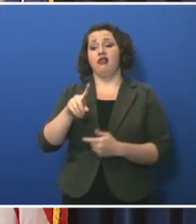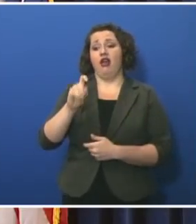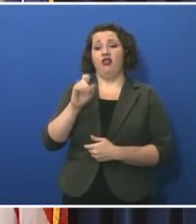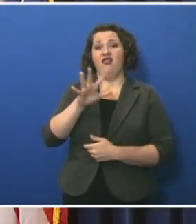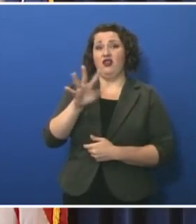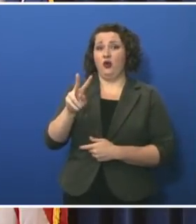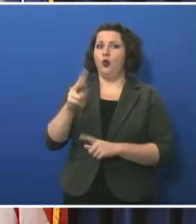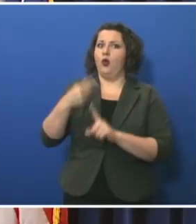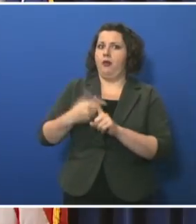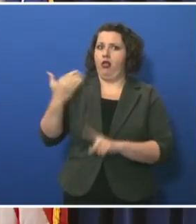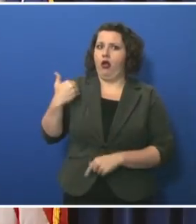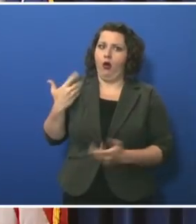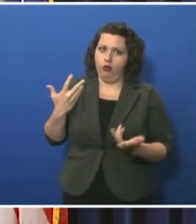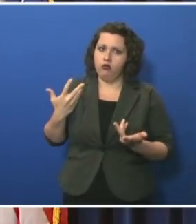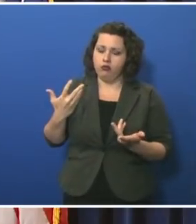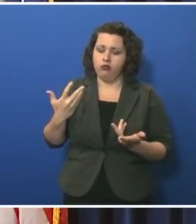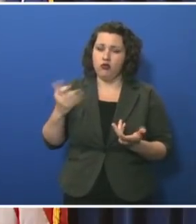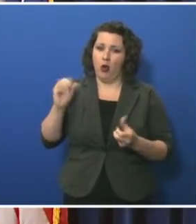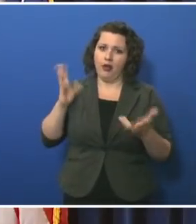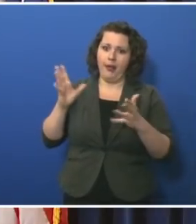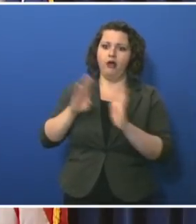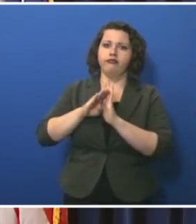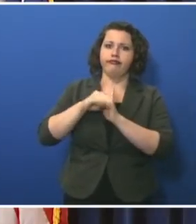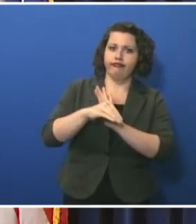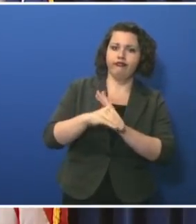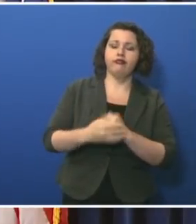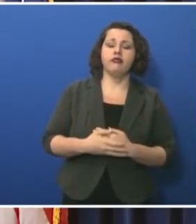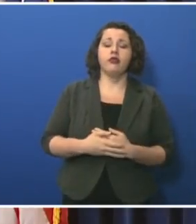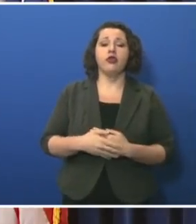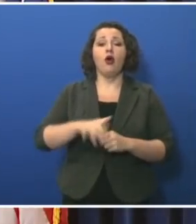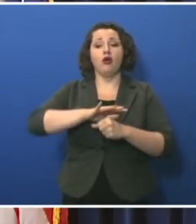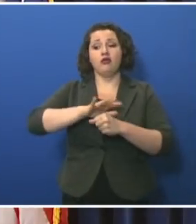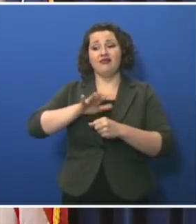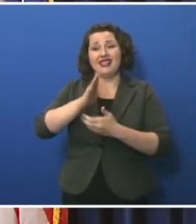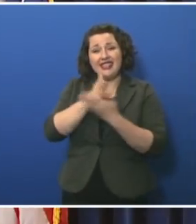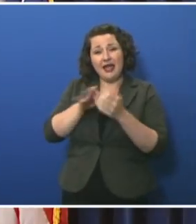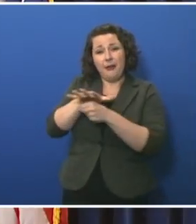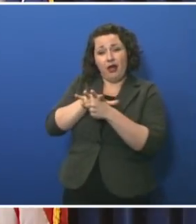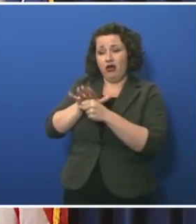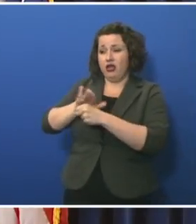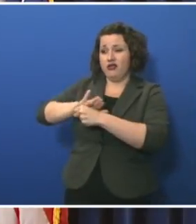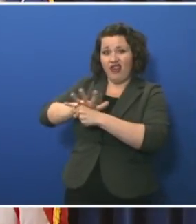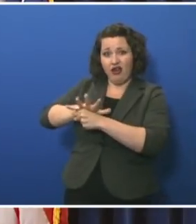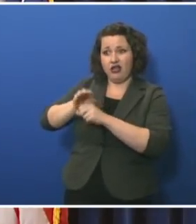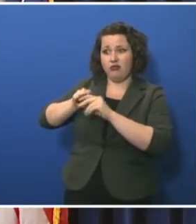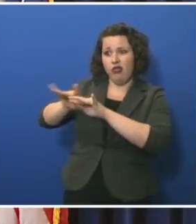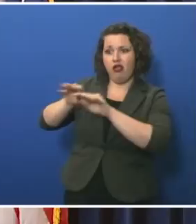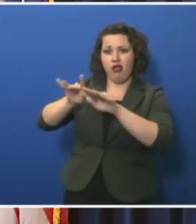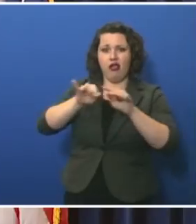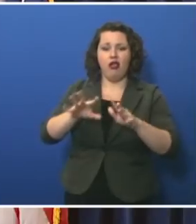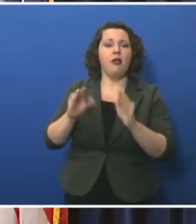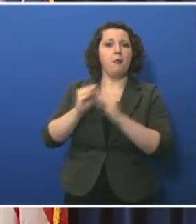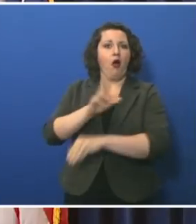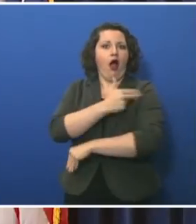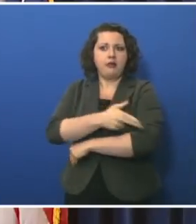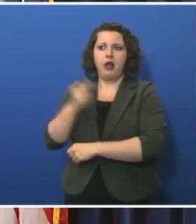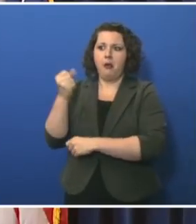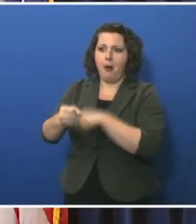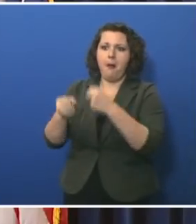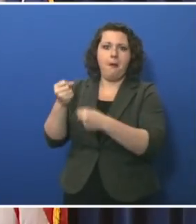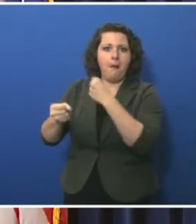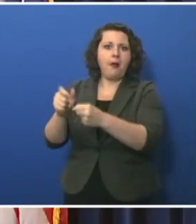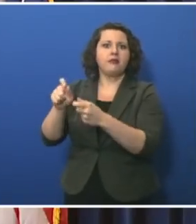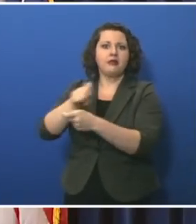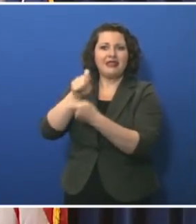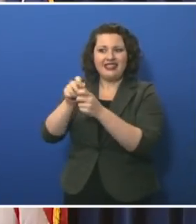month ago. As virus activity increased in some areas of the state, hospitalization rates in specific